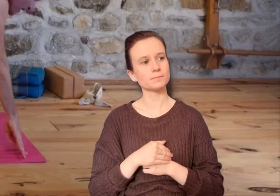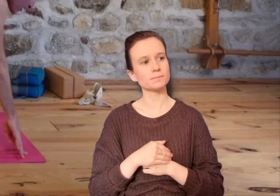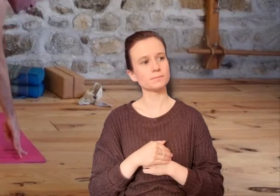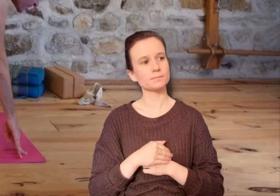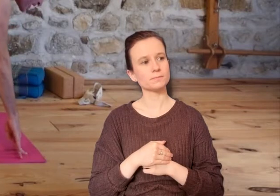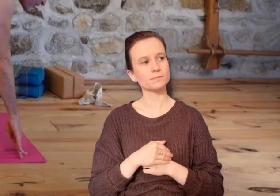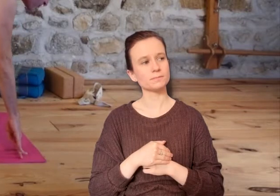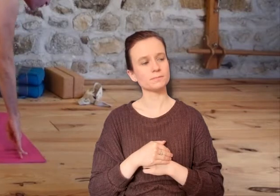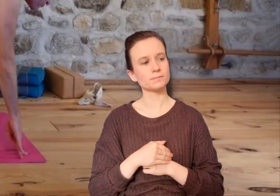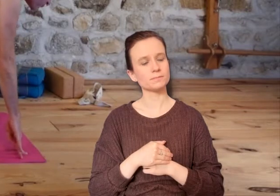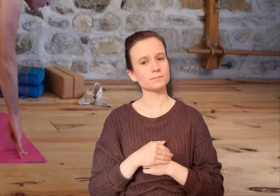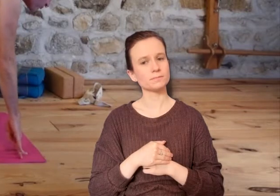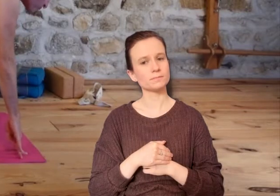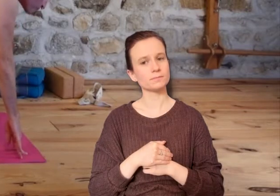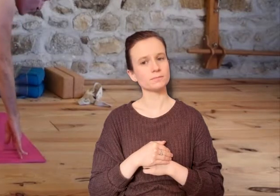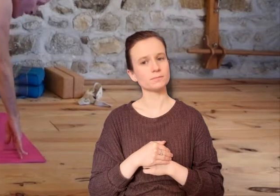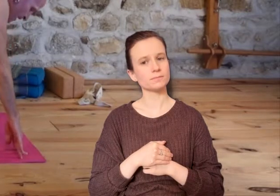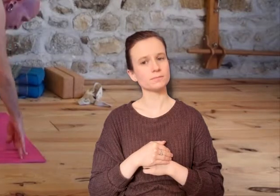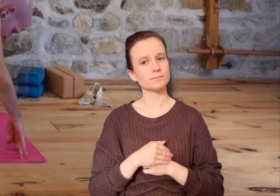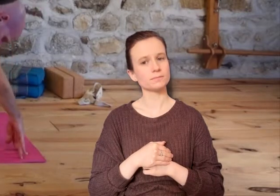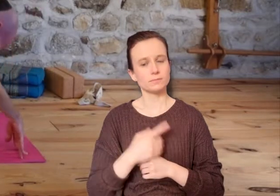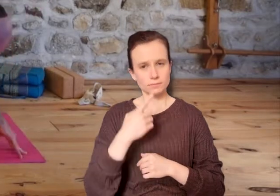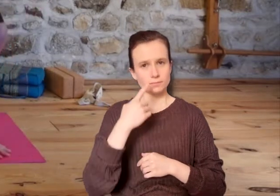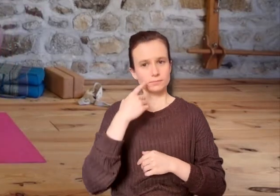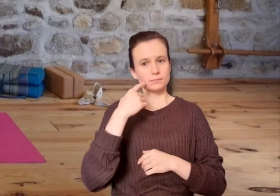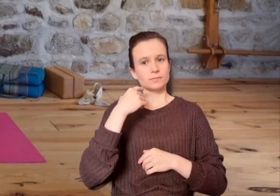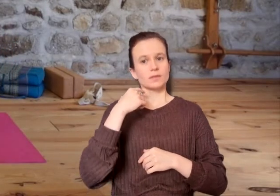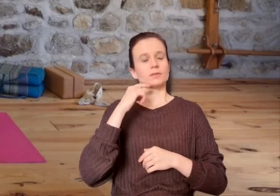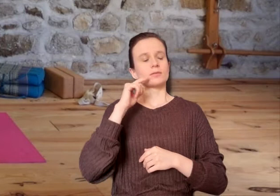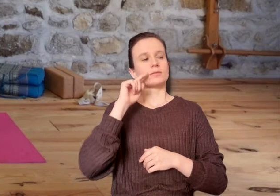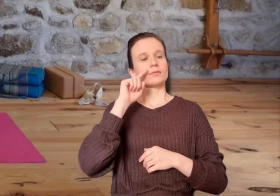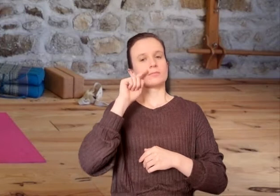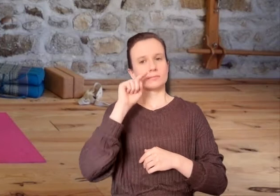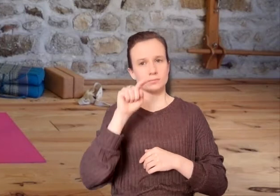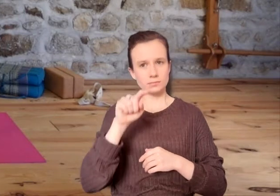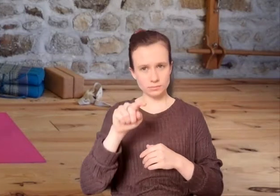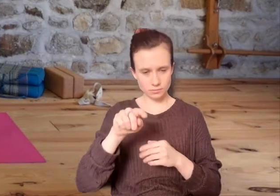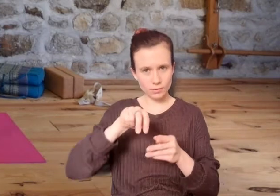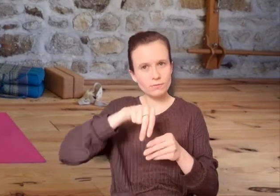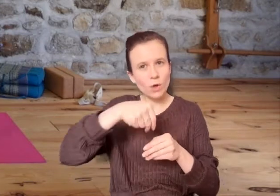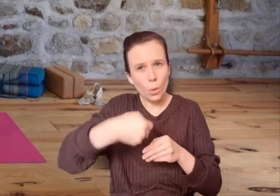Lengthen the back on the inhale, and exhale to fall deeper into the floor.